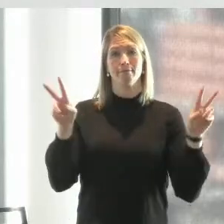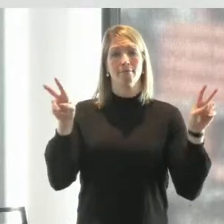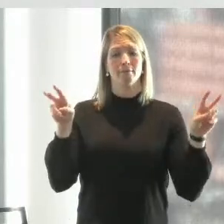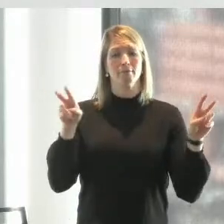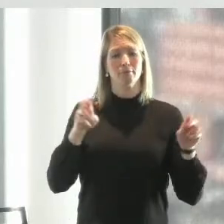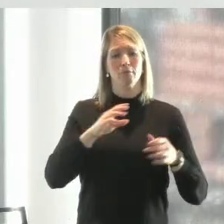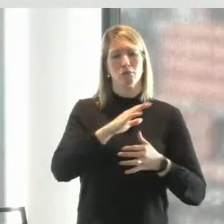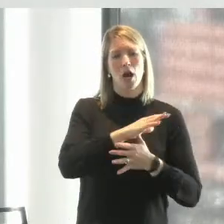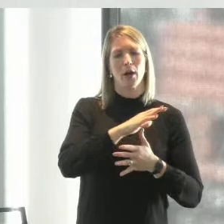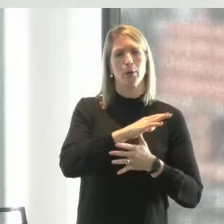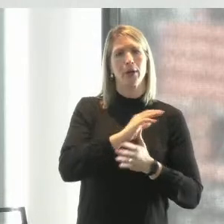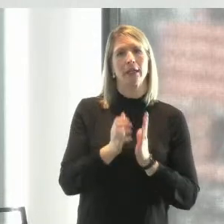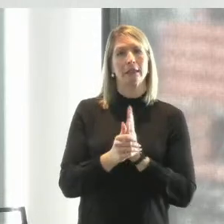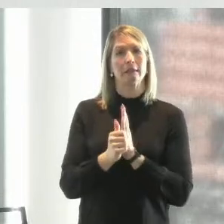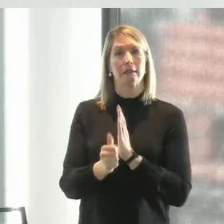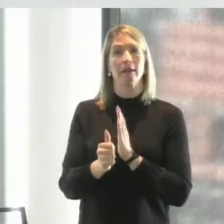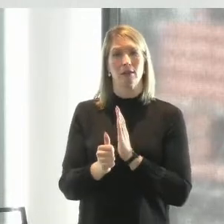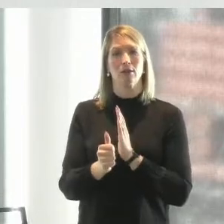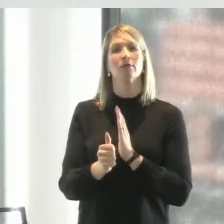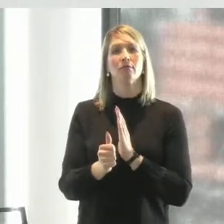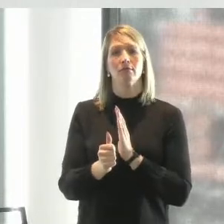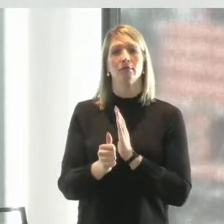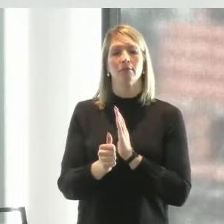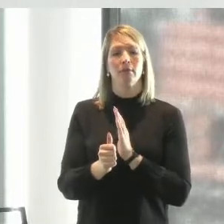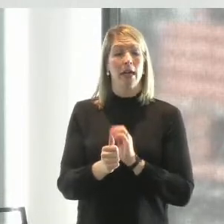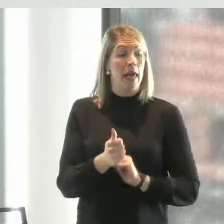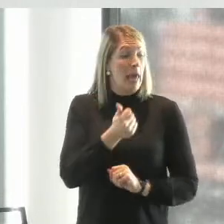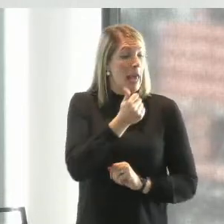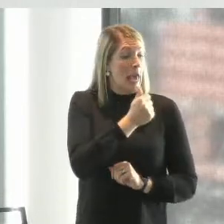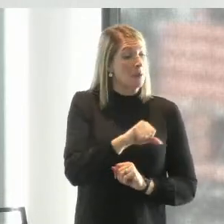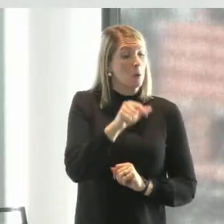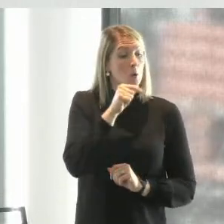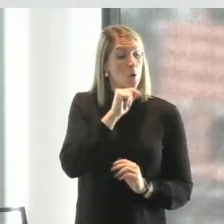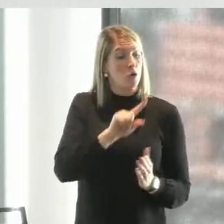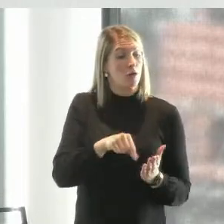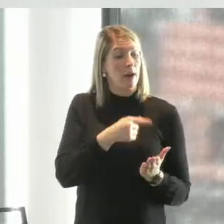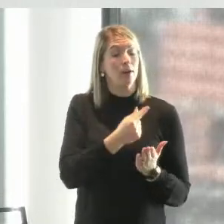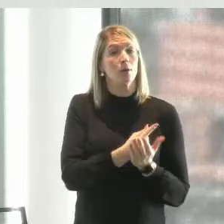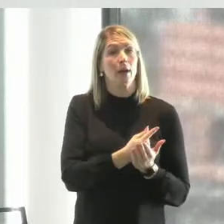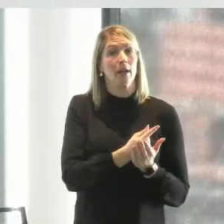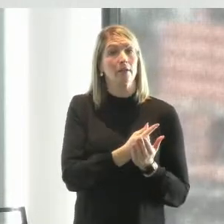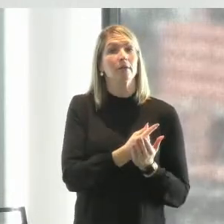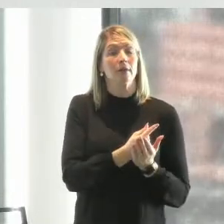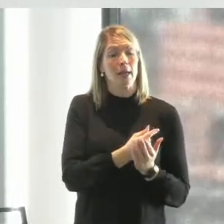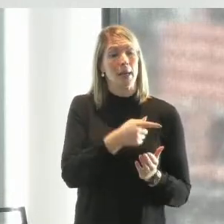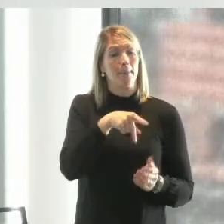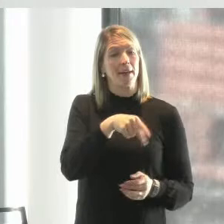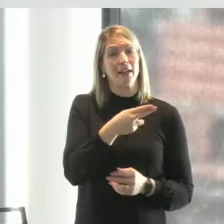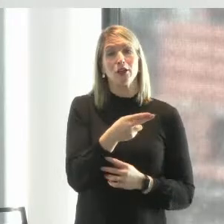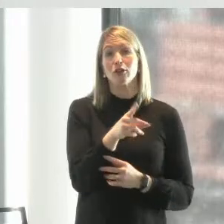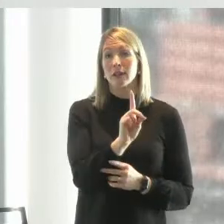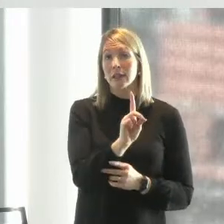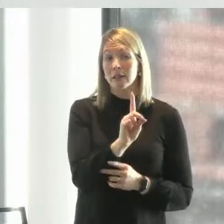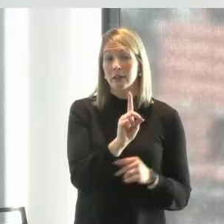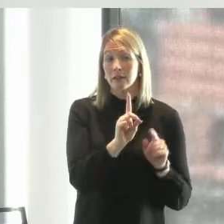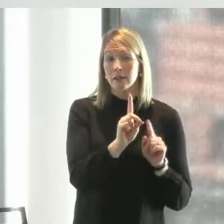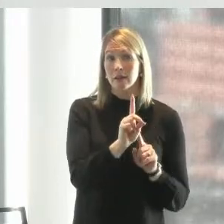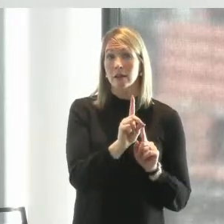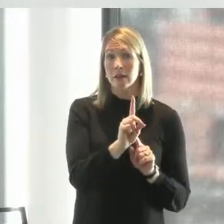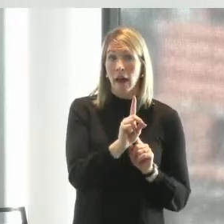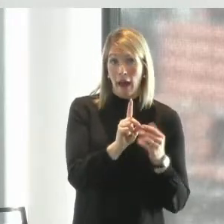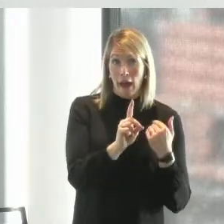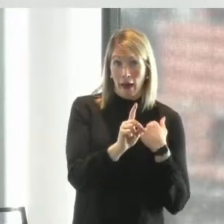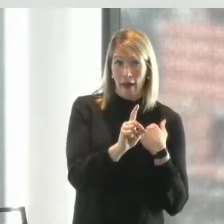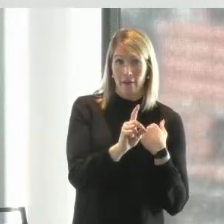Those graduates at the master's and PhD level from Memorial University of Newfoundland will be given a